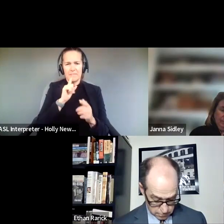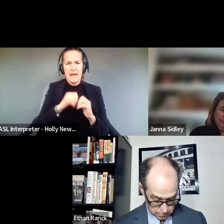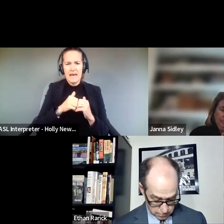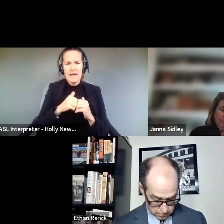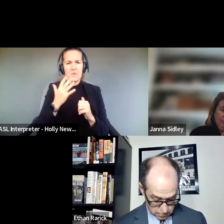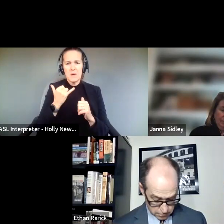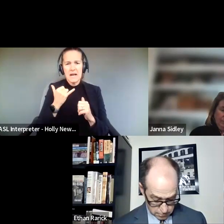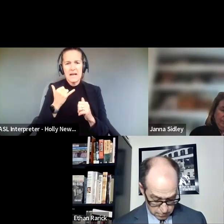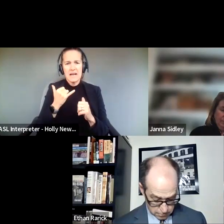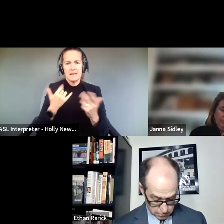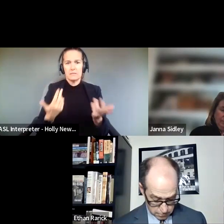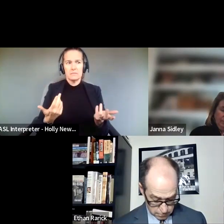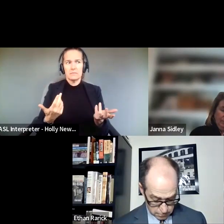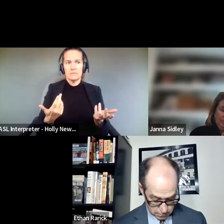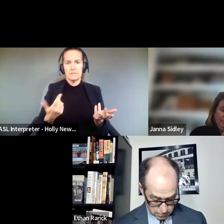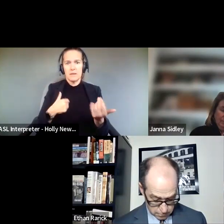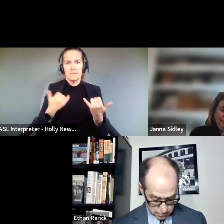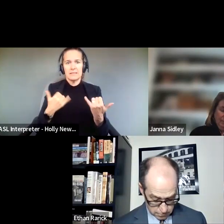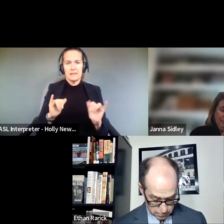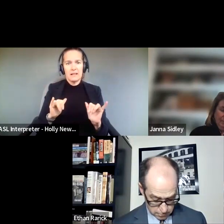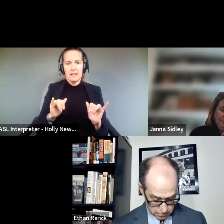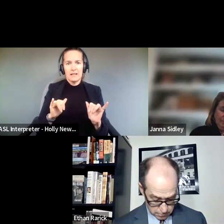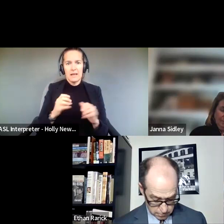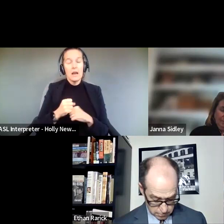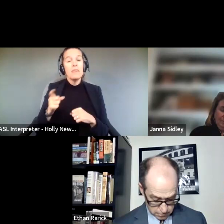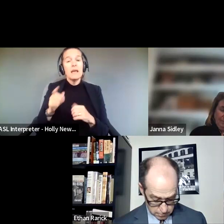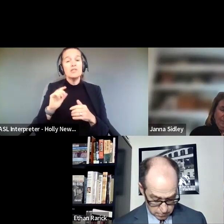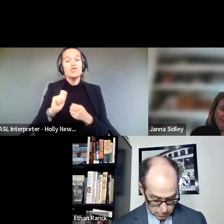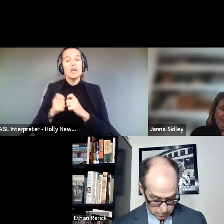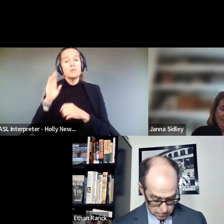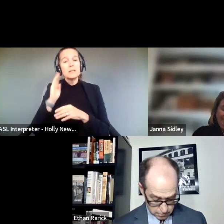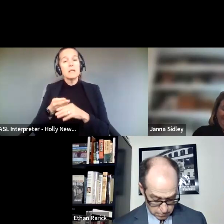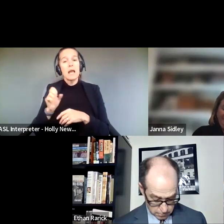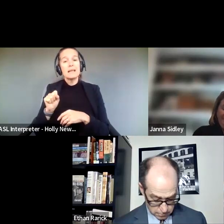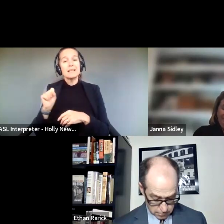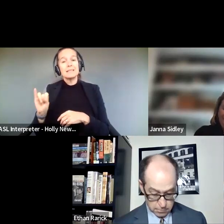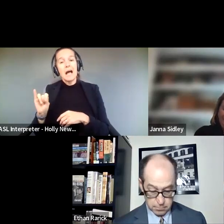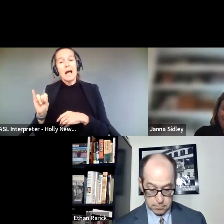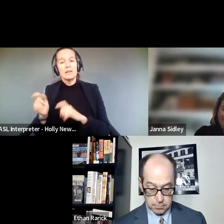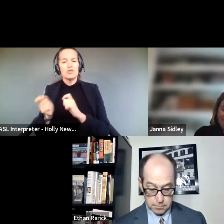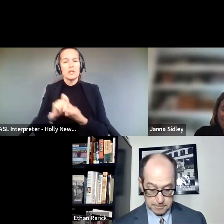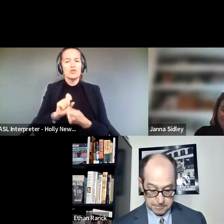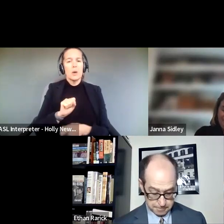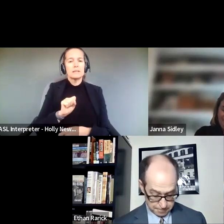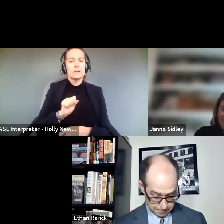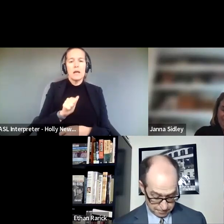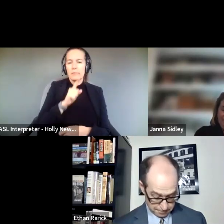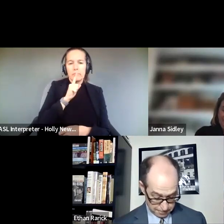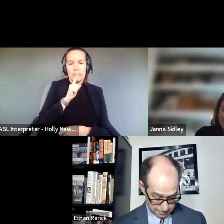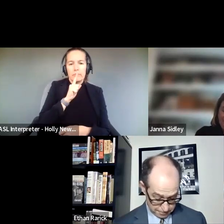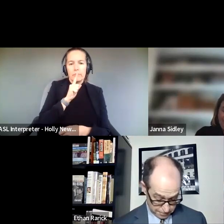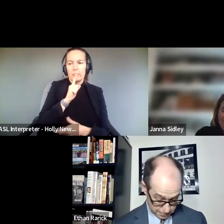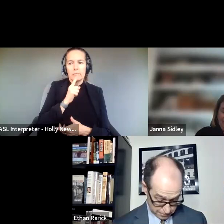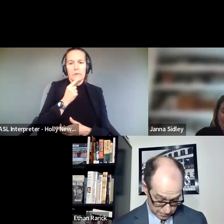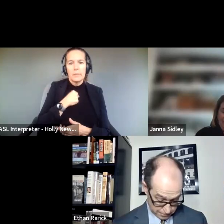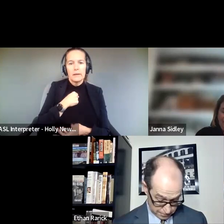why. I'm still getting that. They changed my son's SSI to SSA without telling me. And now I'm fighting